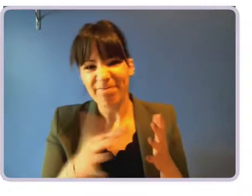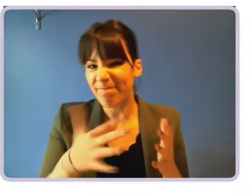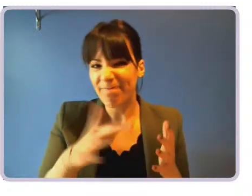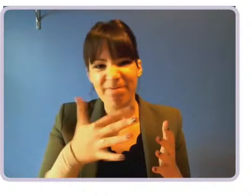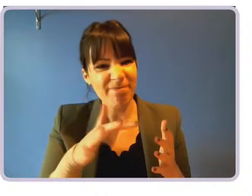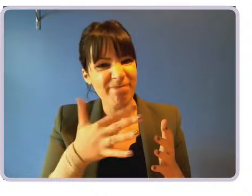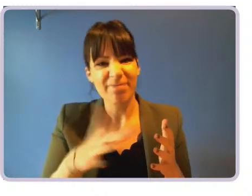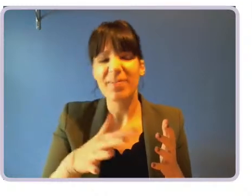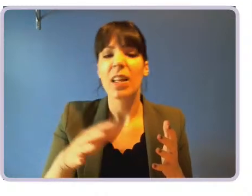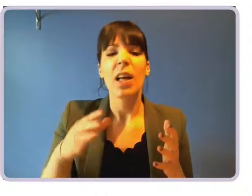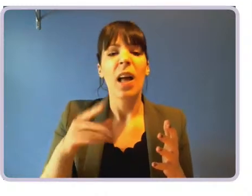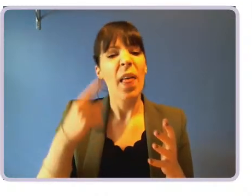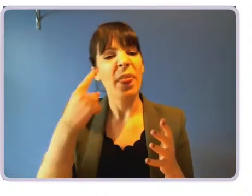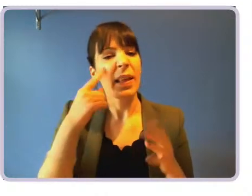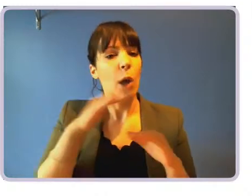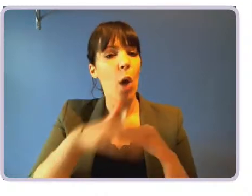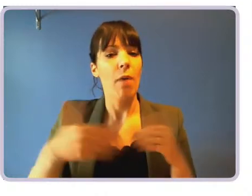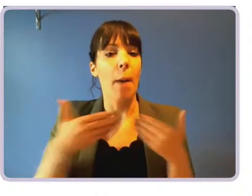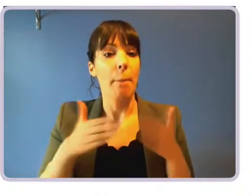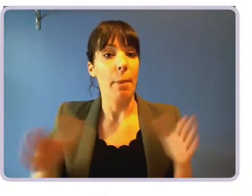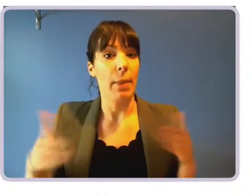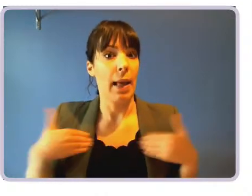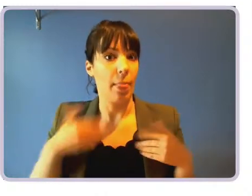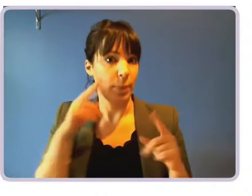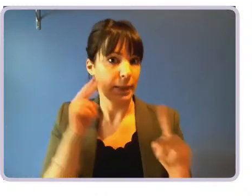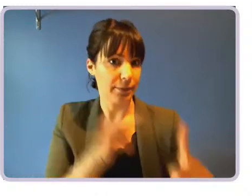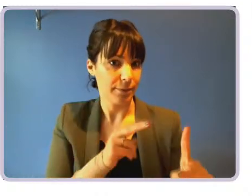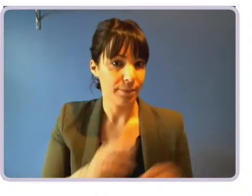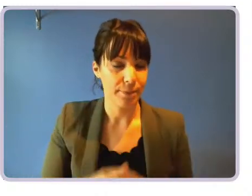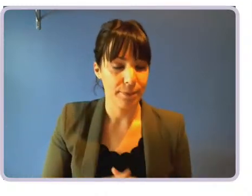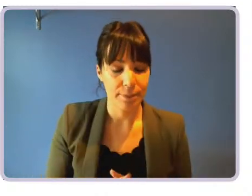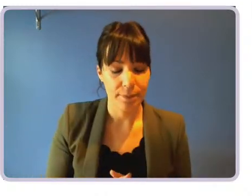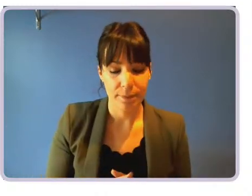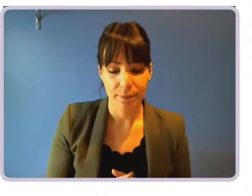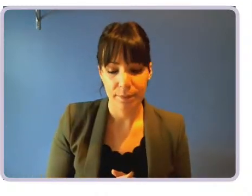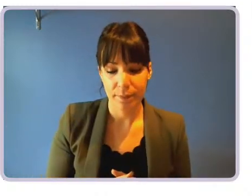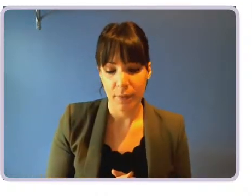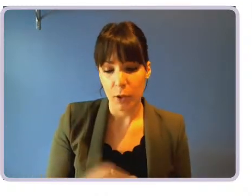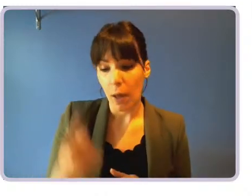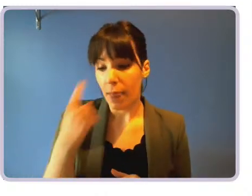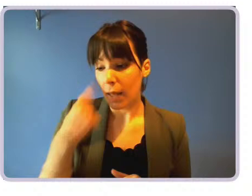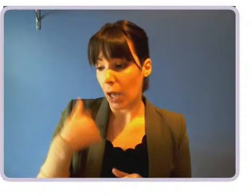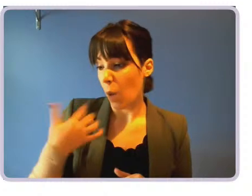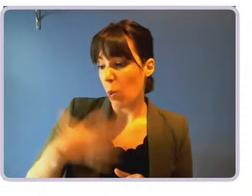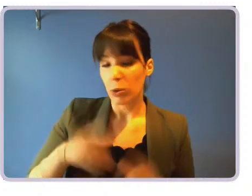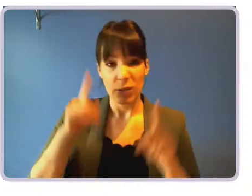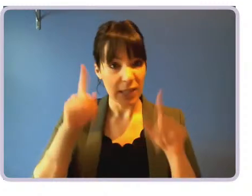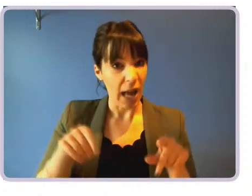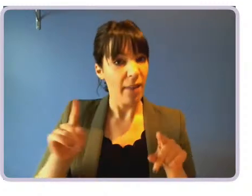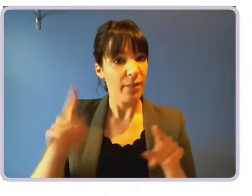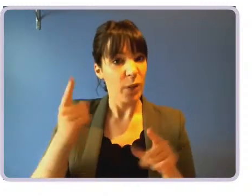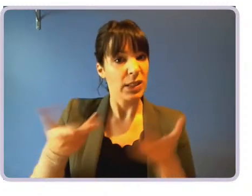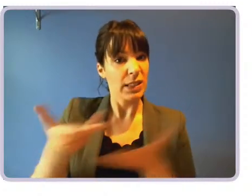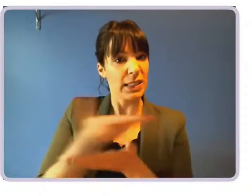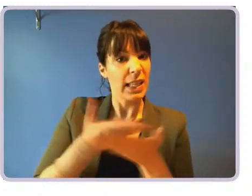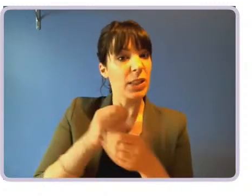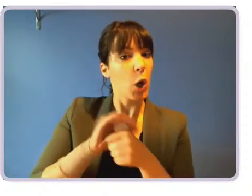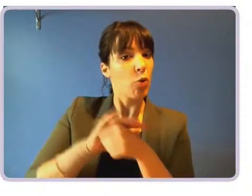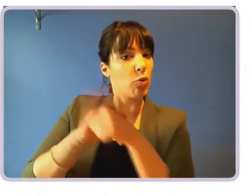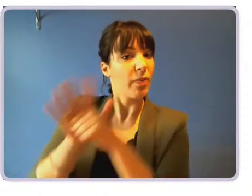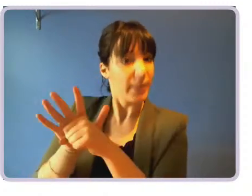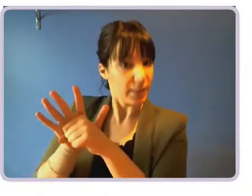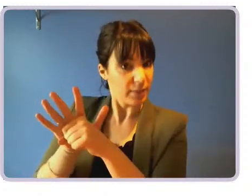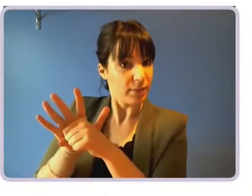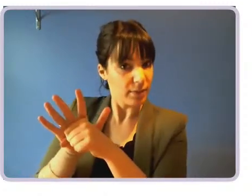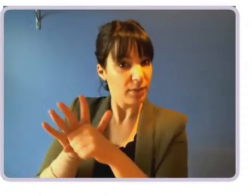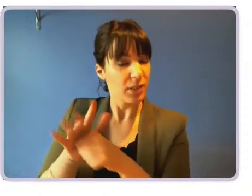perspective. So I'm just going to start by talking about COVID, which we all know arose in